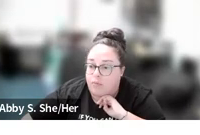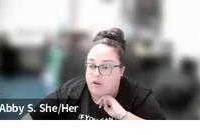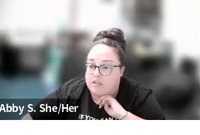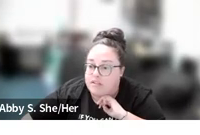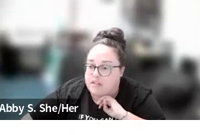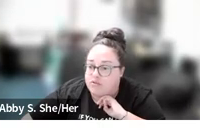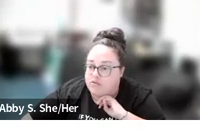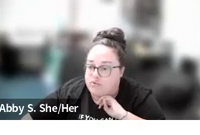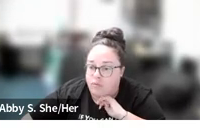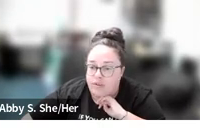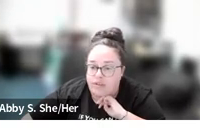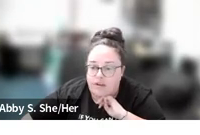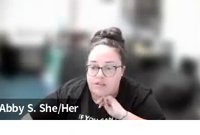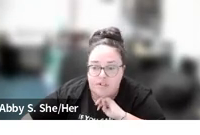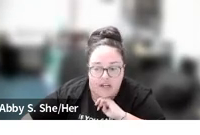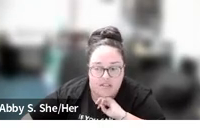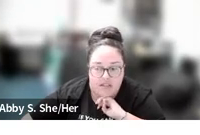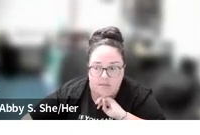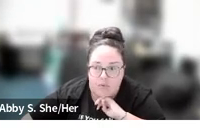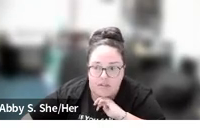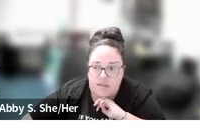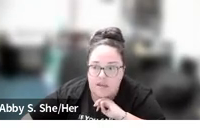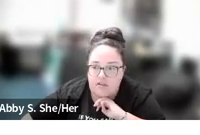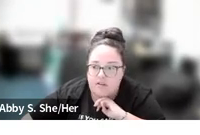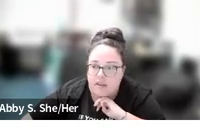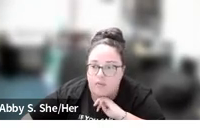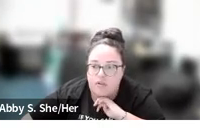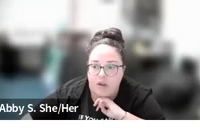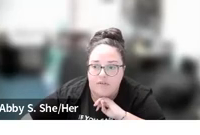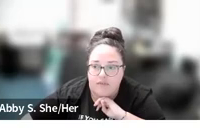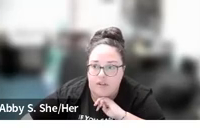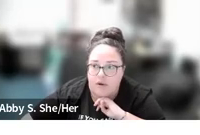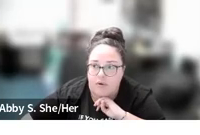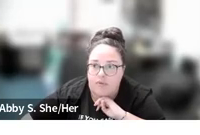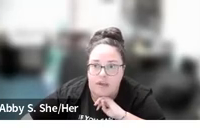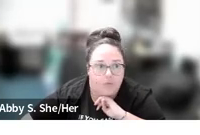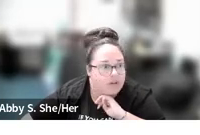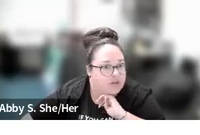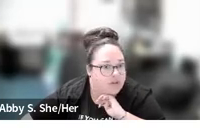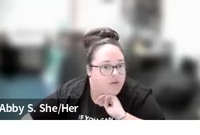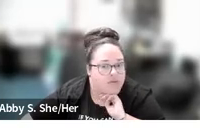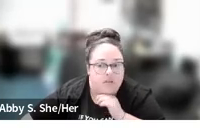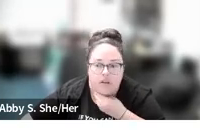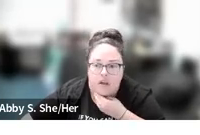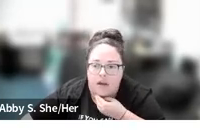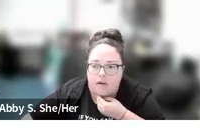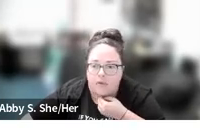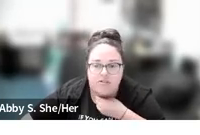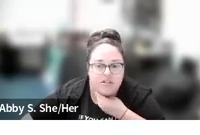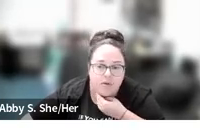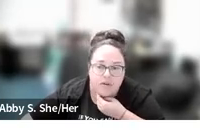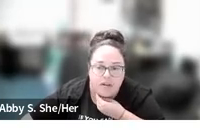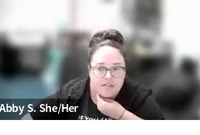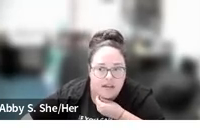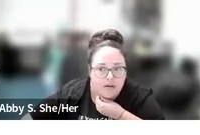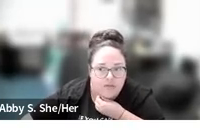And it works with the switch access and point scan. And we do have a video that we can show.